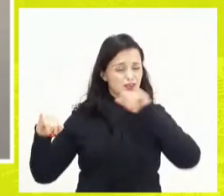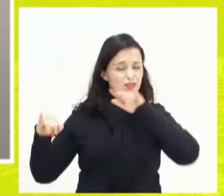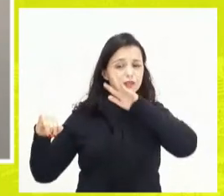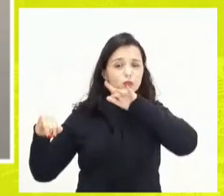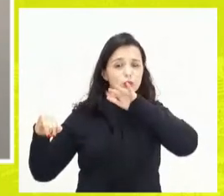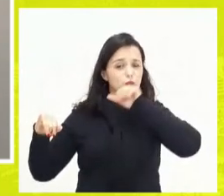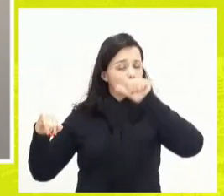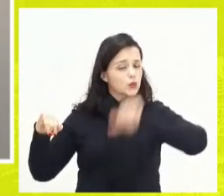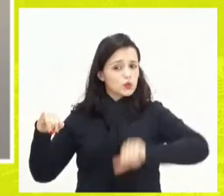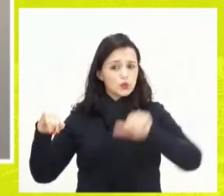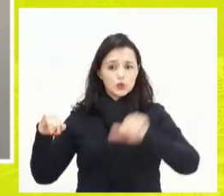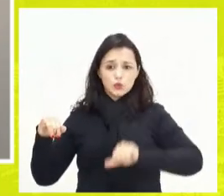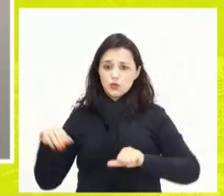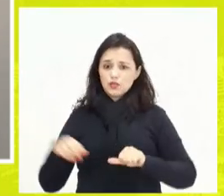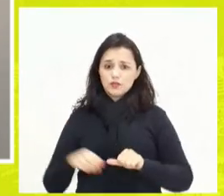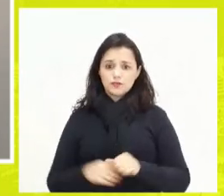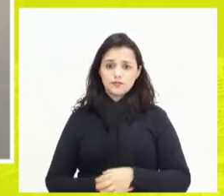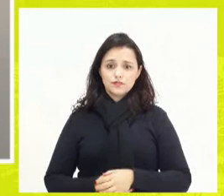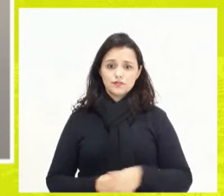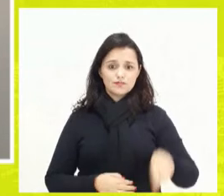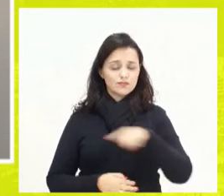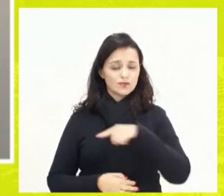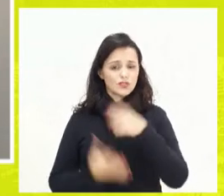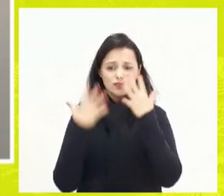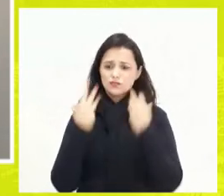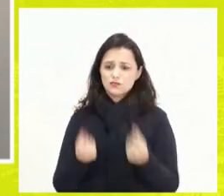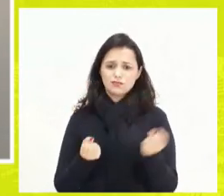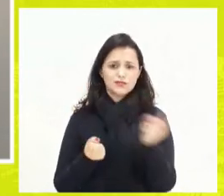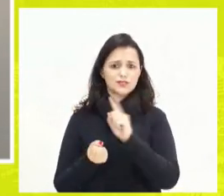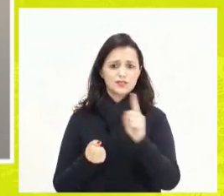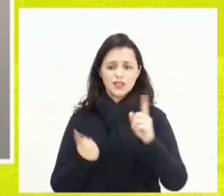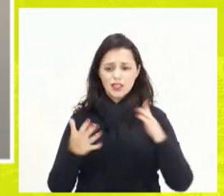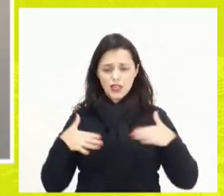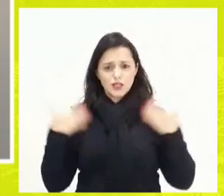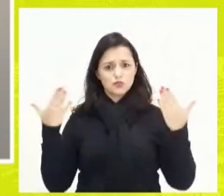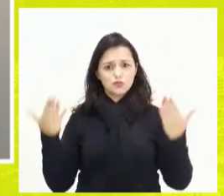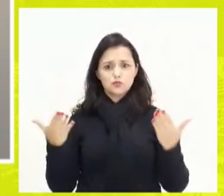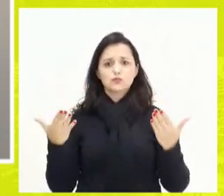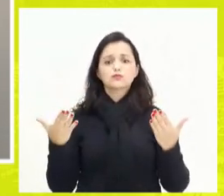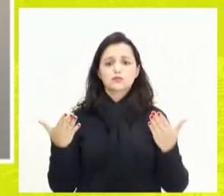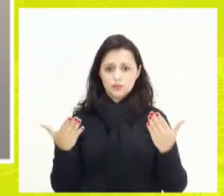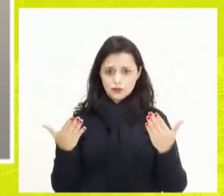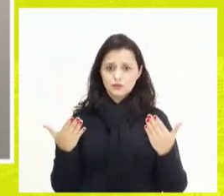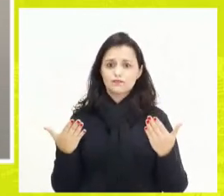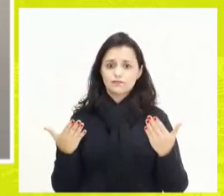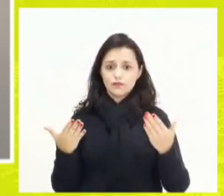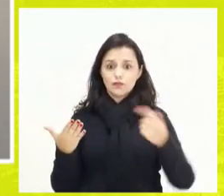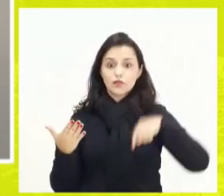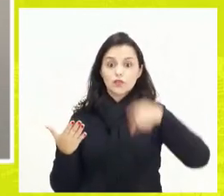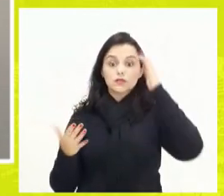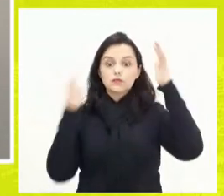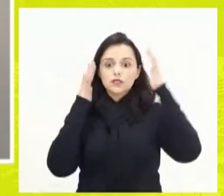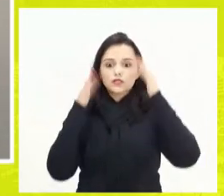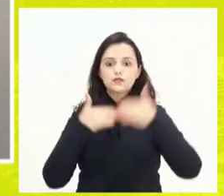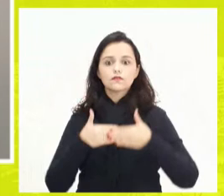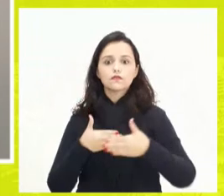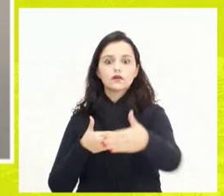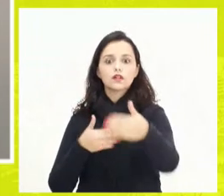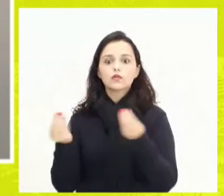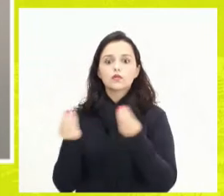we just had this tragedy and it's unacceptable to